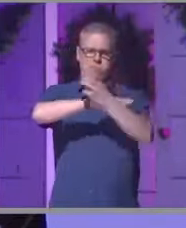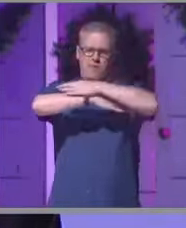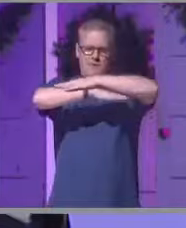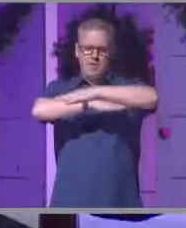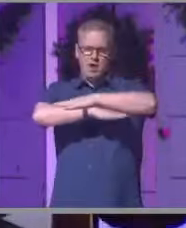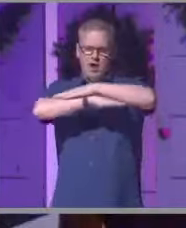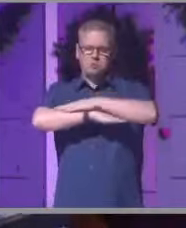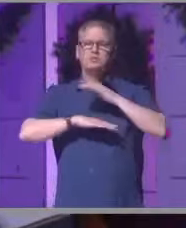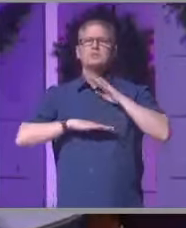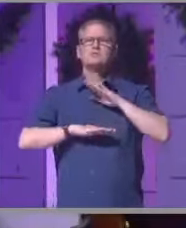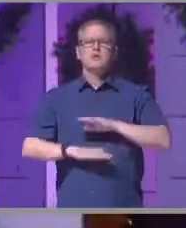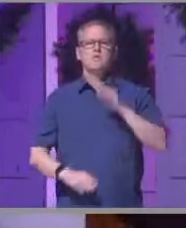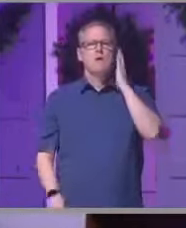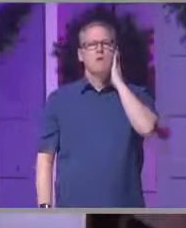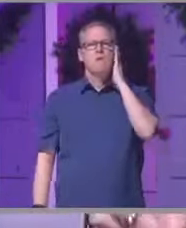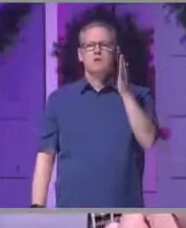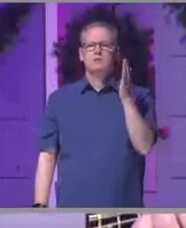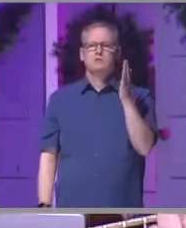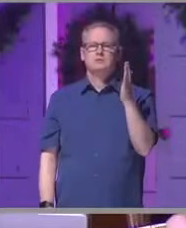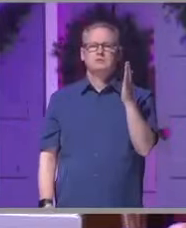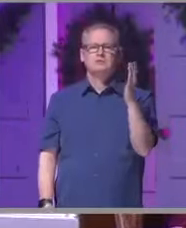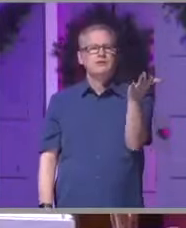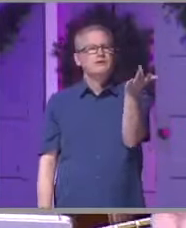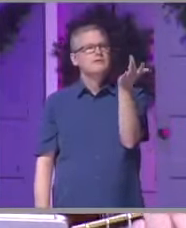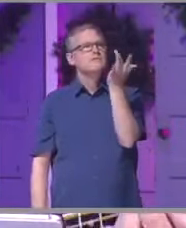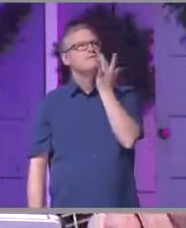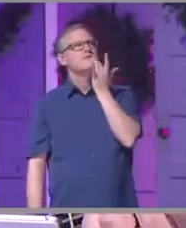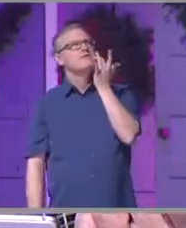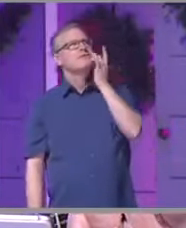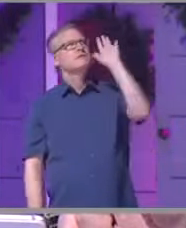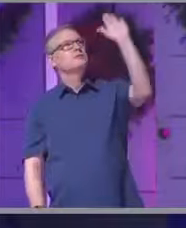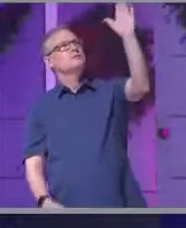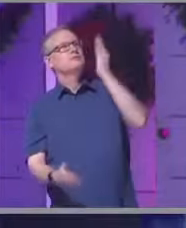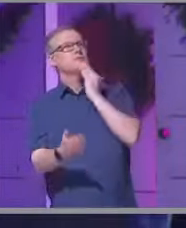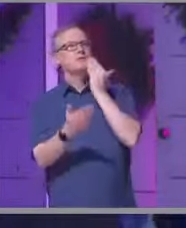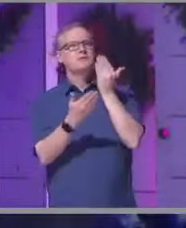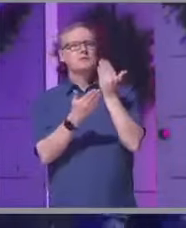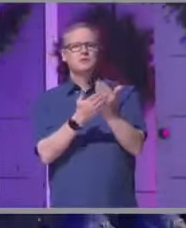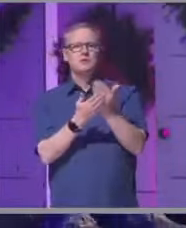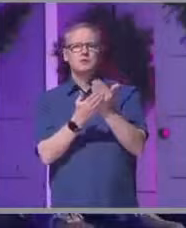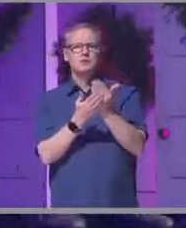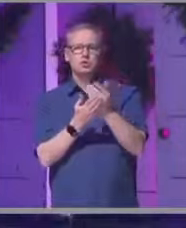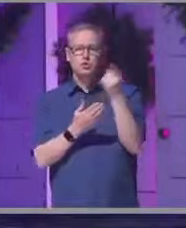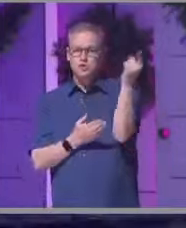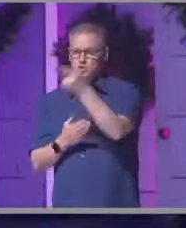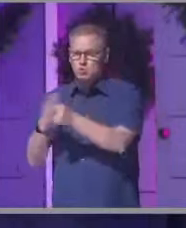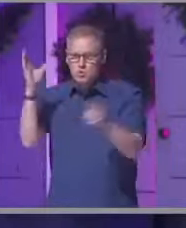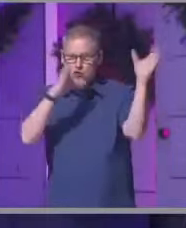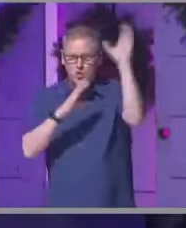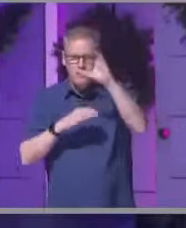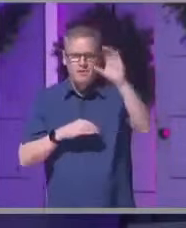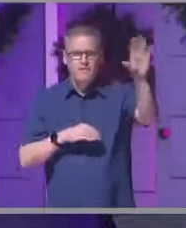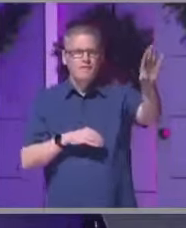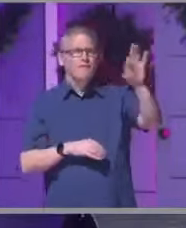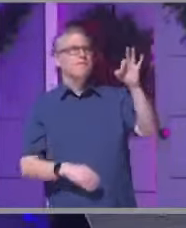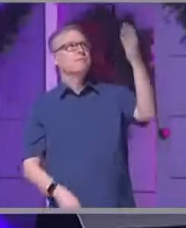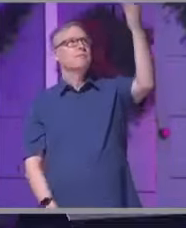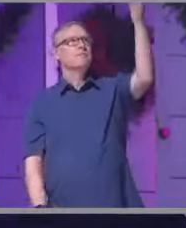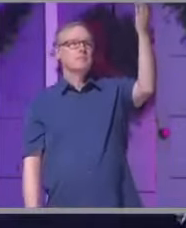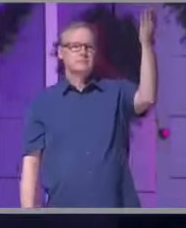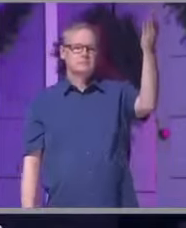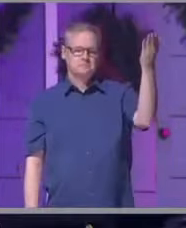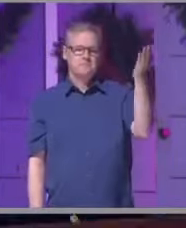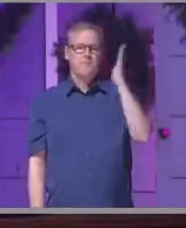will satisfy. Taste of his goodness, find what you're looking for.